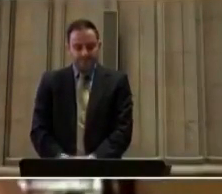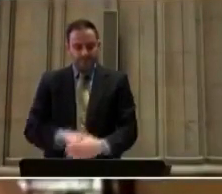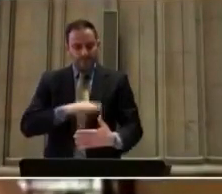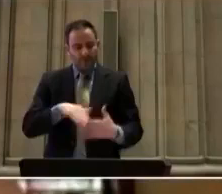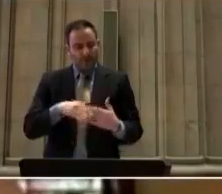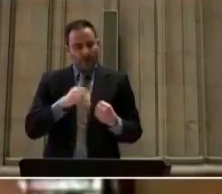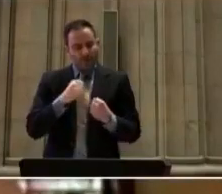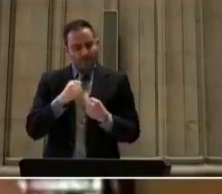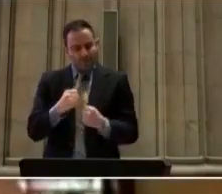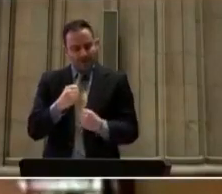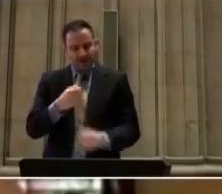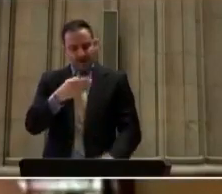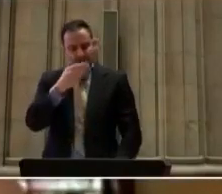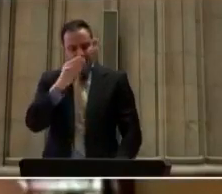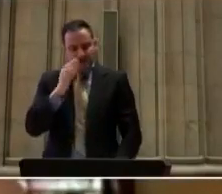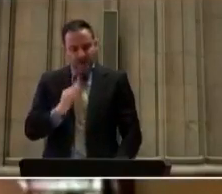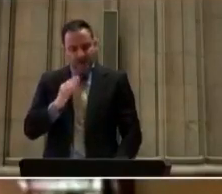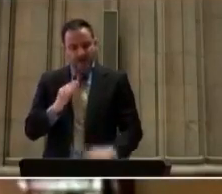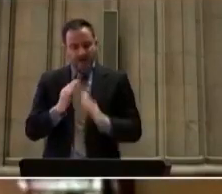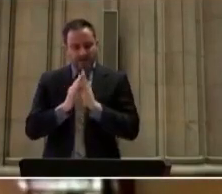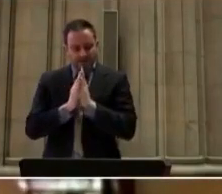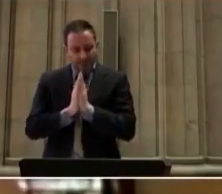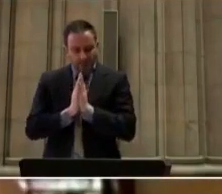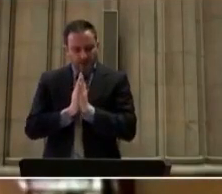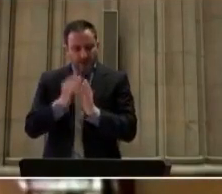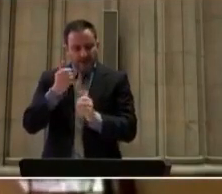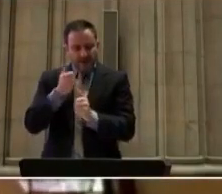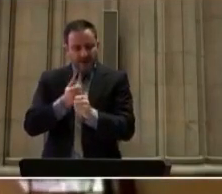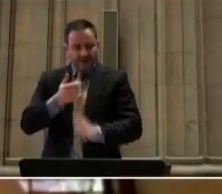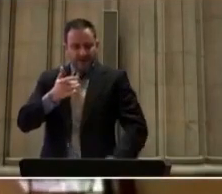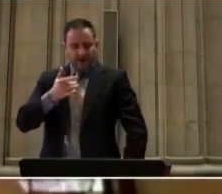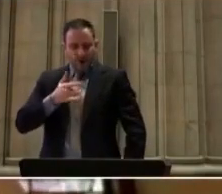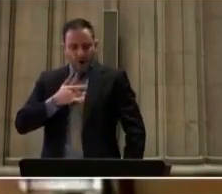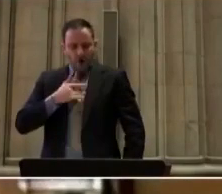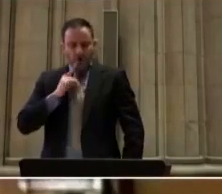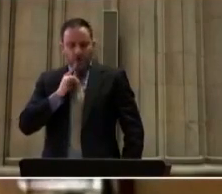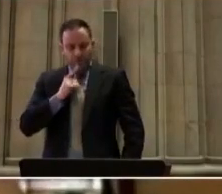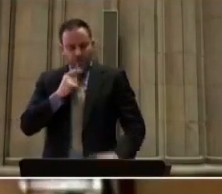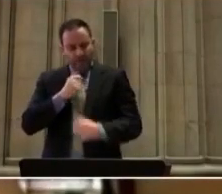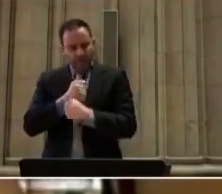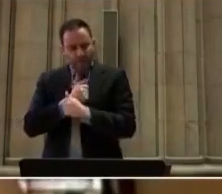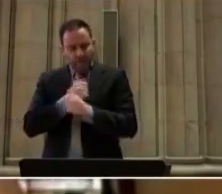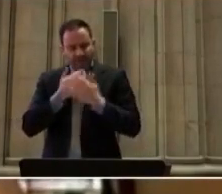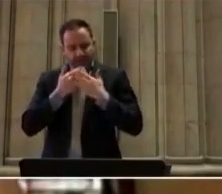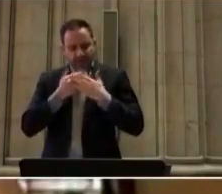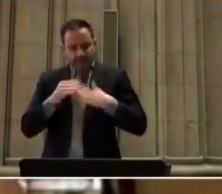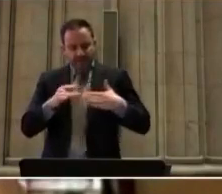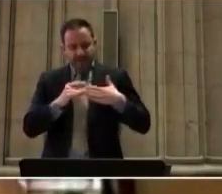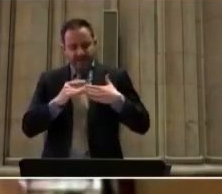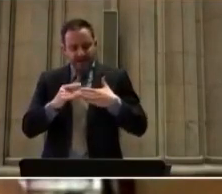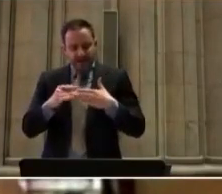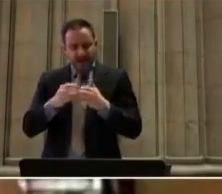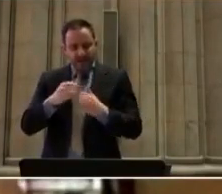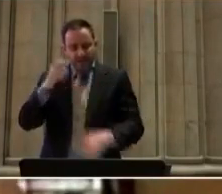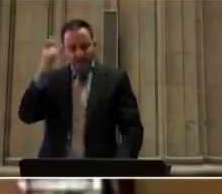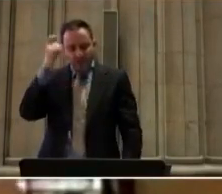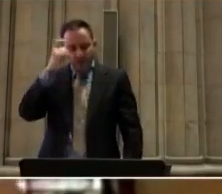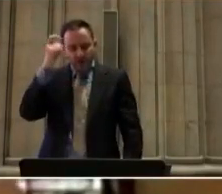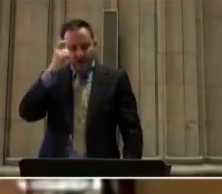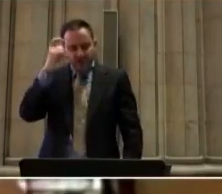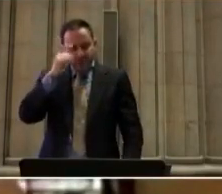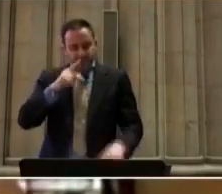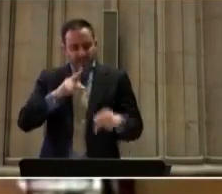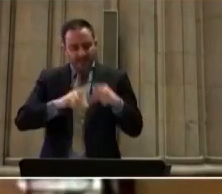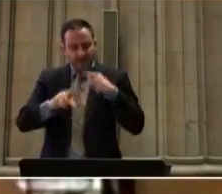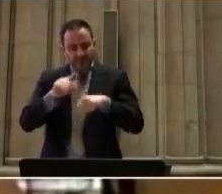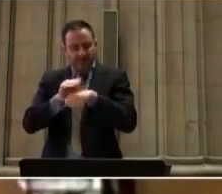Almighty God, kindle, we pray, in every heart the true love of peace, and guide with your wisdom those who take